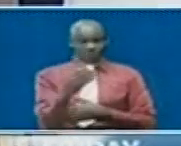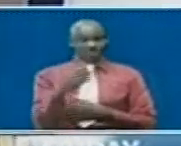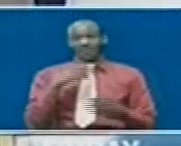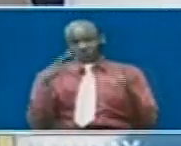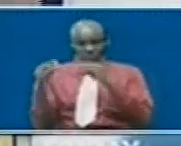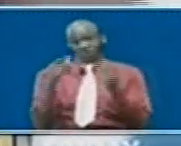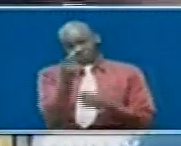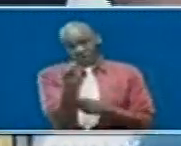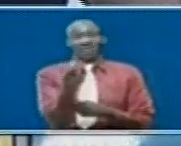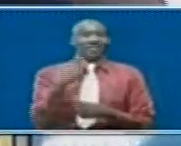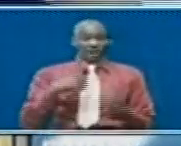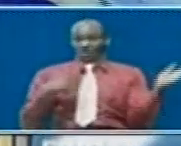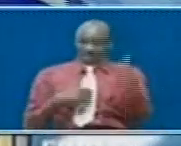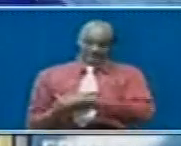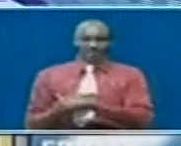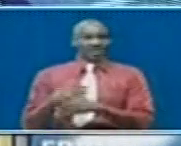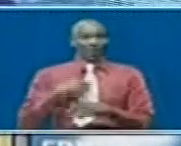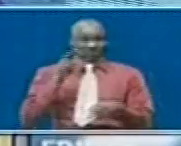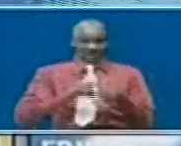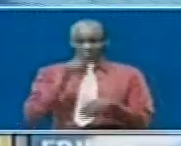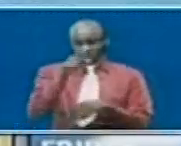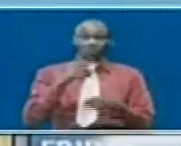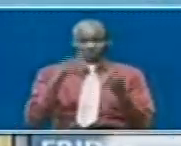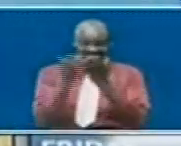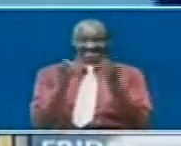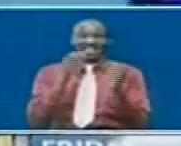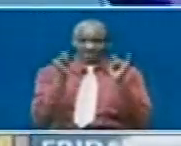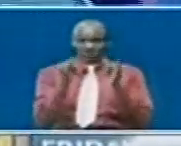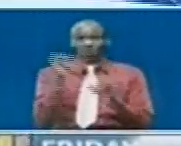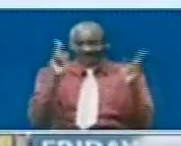little bit. Come with me. It's about time for you to read the news. Are you ready? Okay.